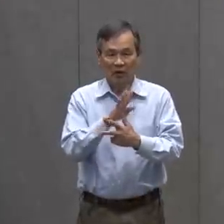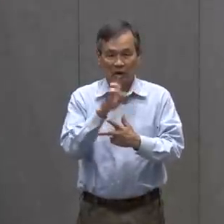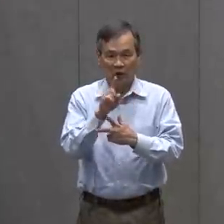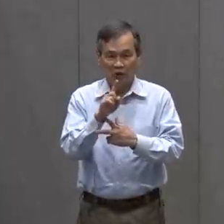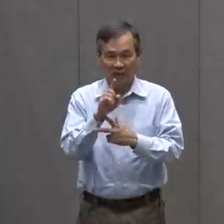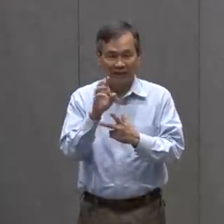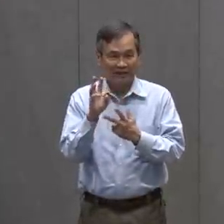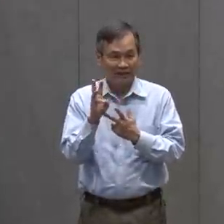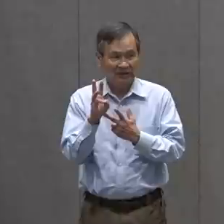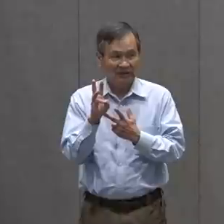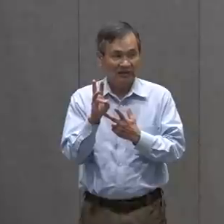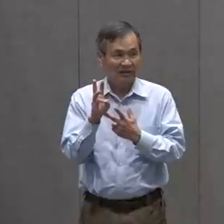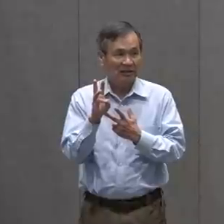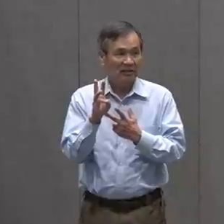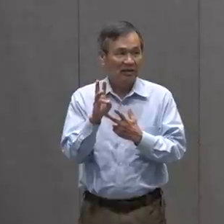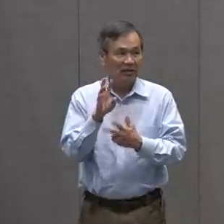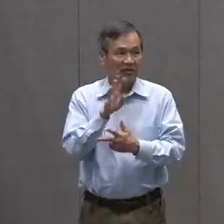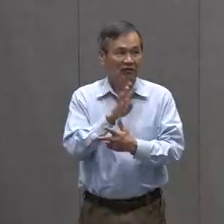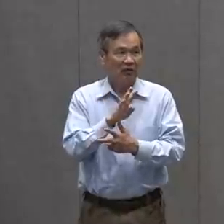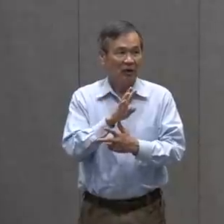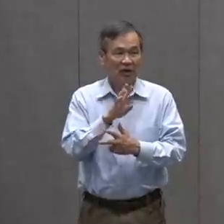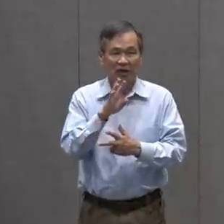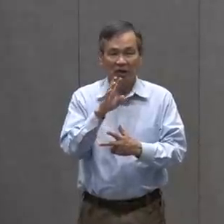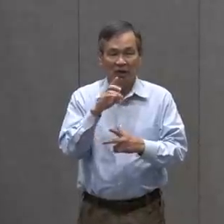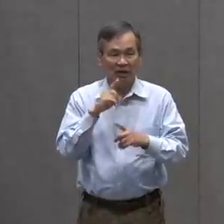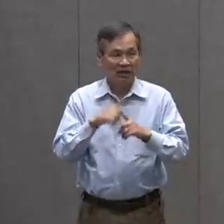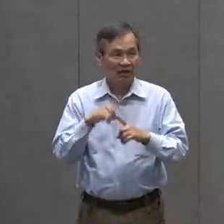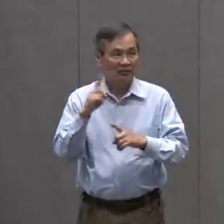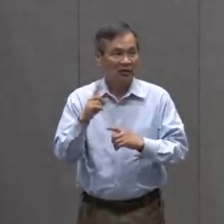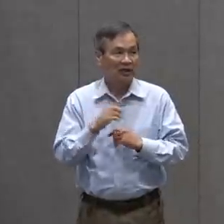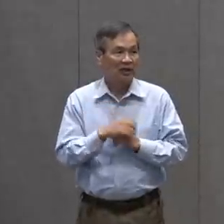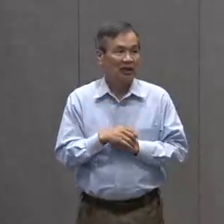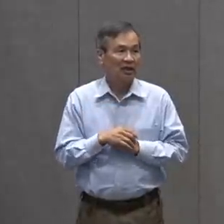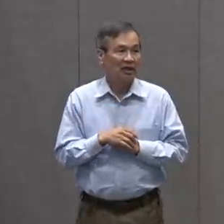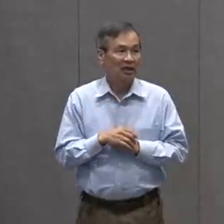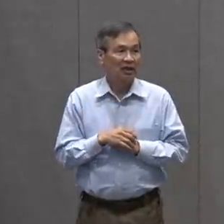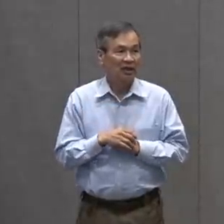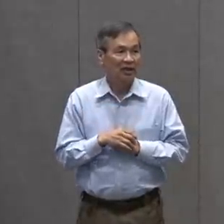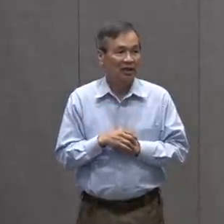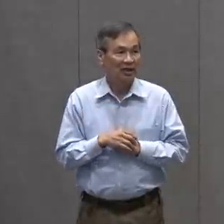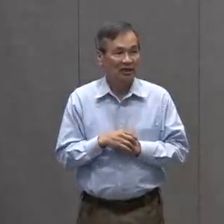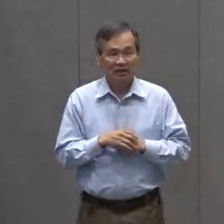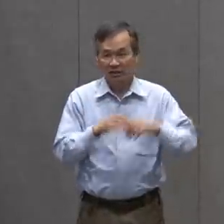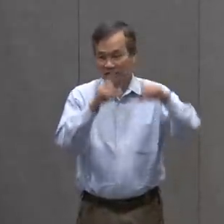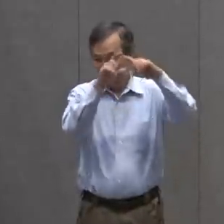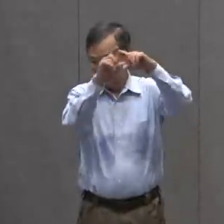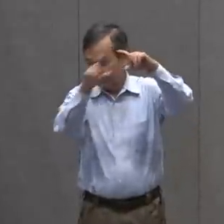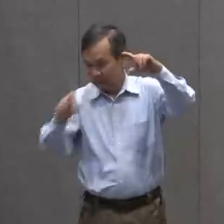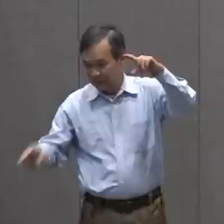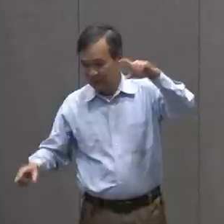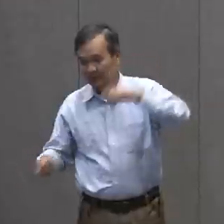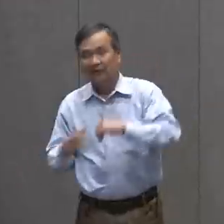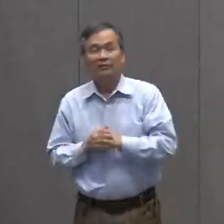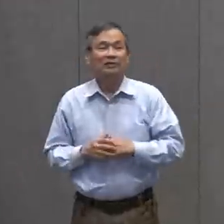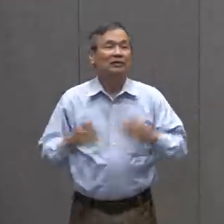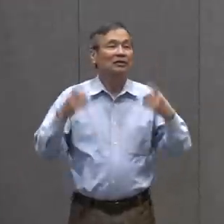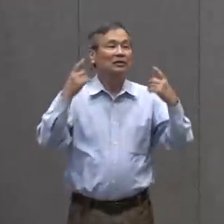4, 1, and 6. I'm going to do my 4 times 1 right away. You know why? Because she won. 1, 2, 3, stinker.